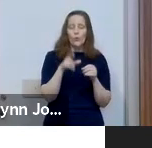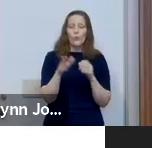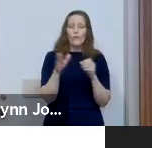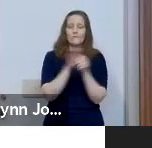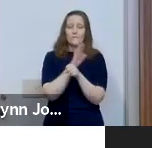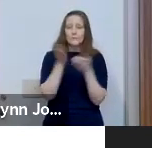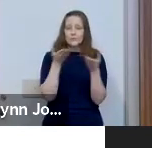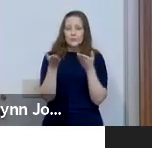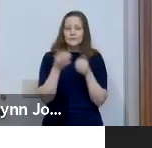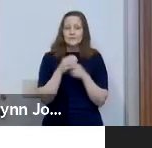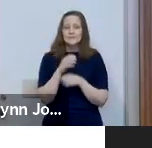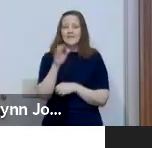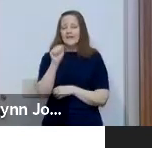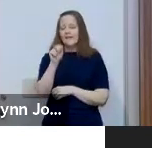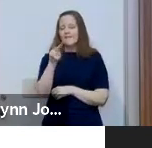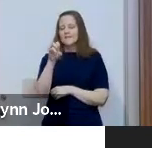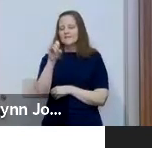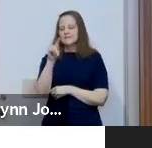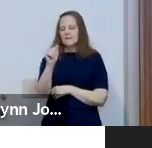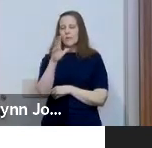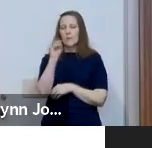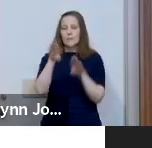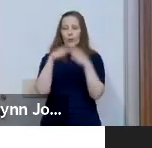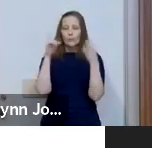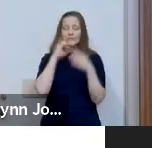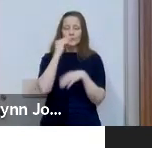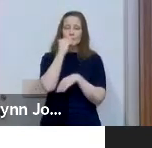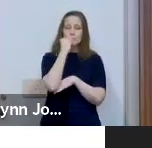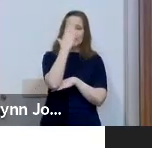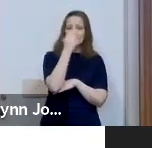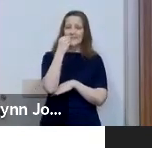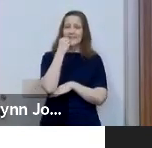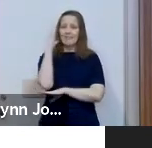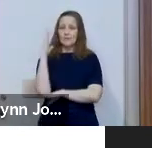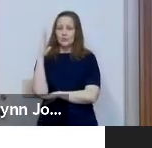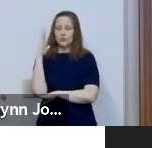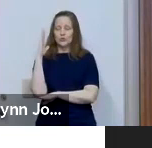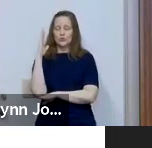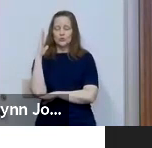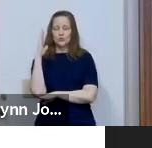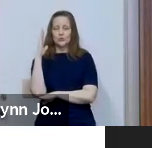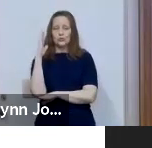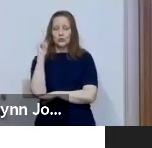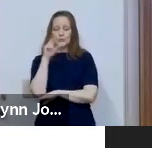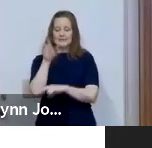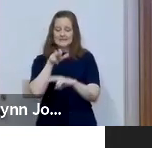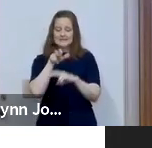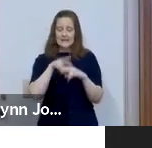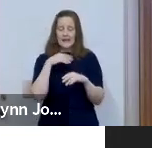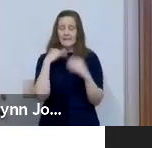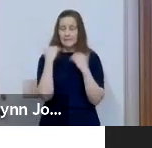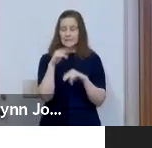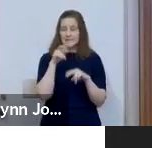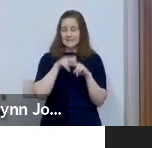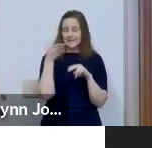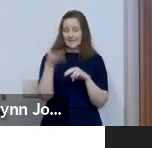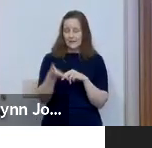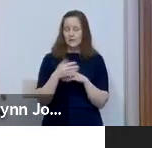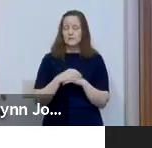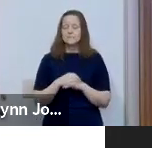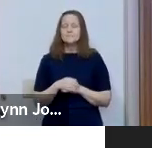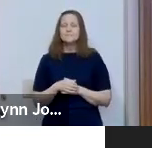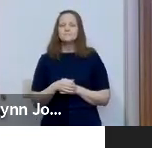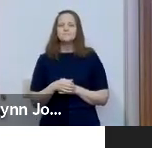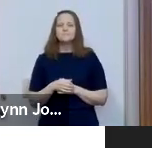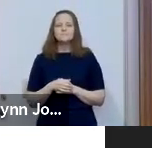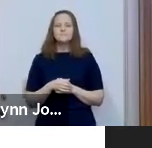finally, Avesta will be open for breakfast and for lunch. And you can sit there. There's limited seating within